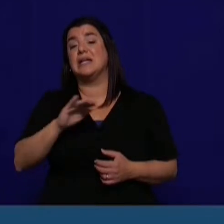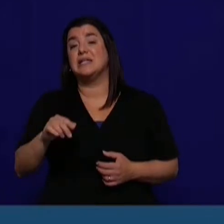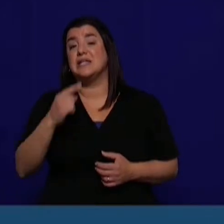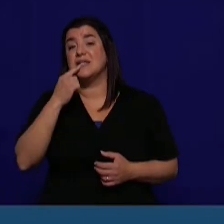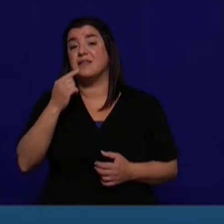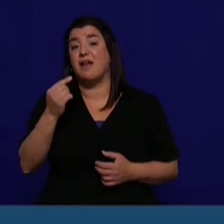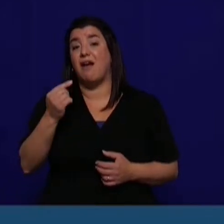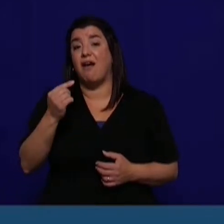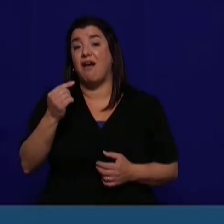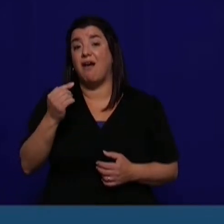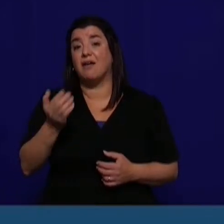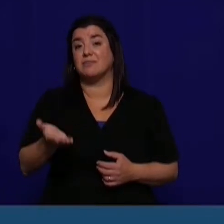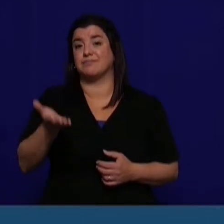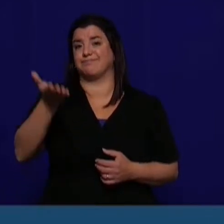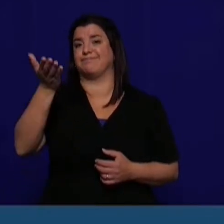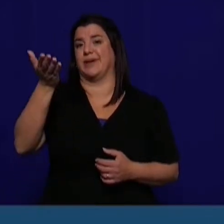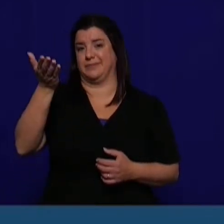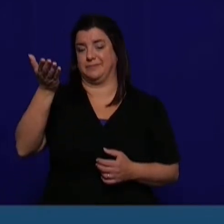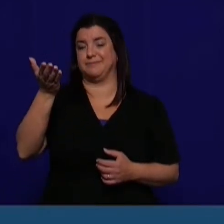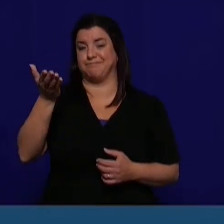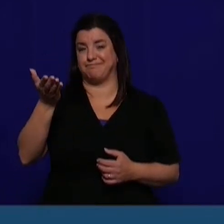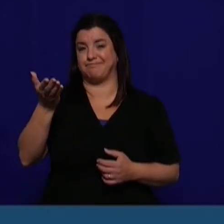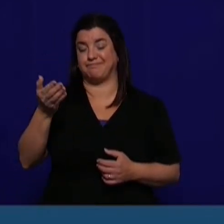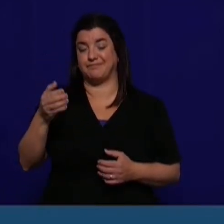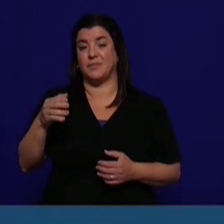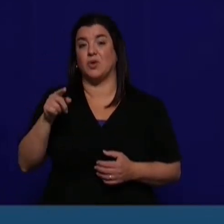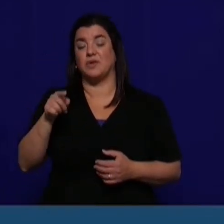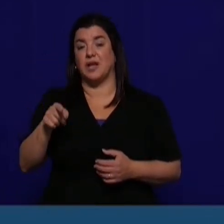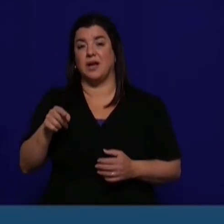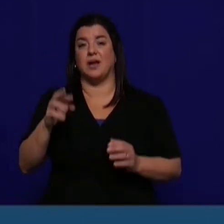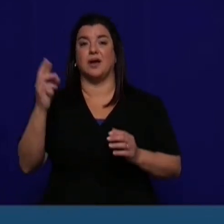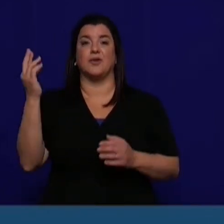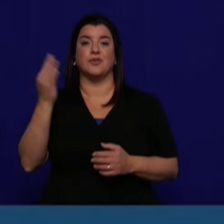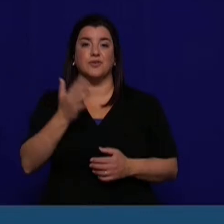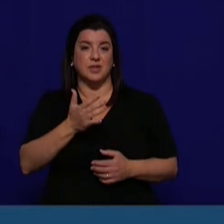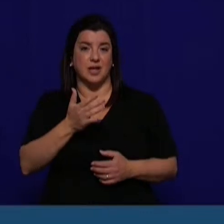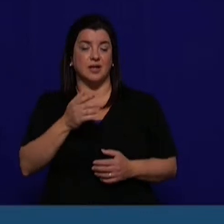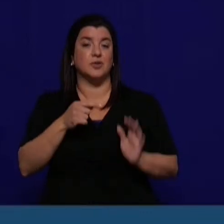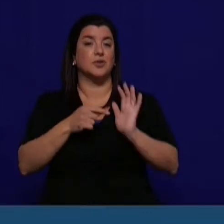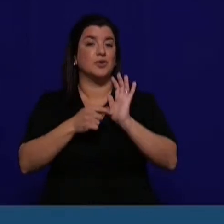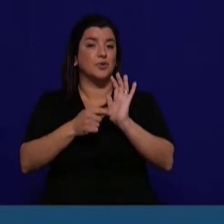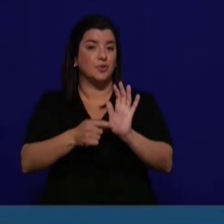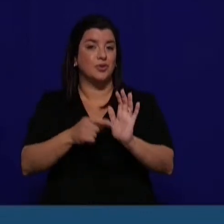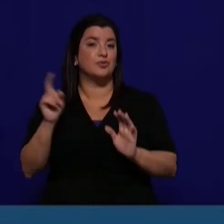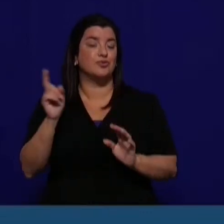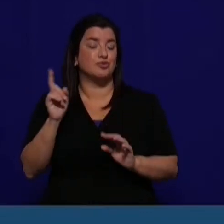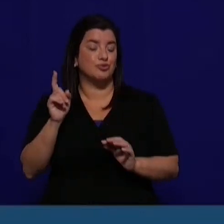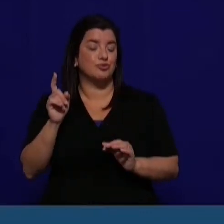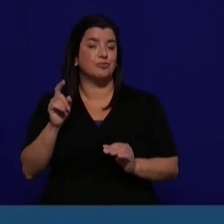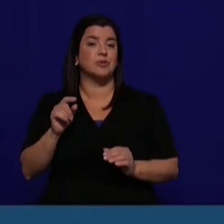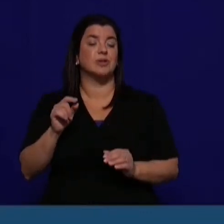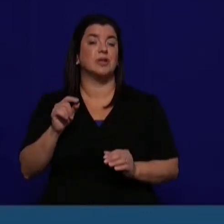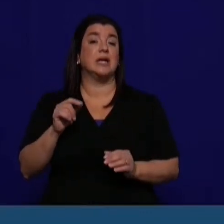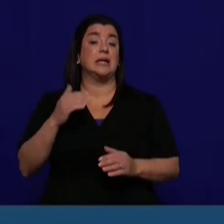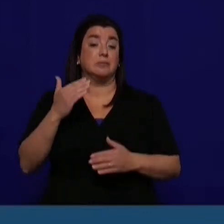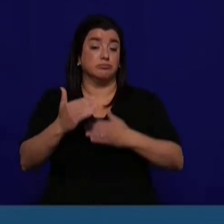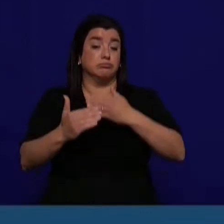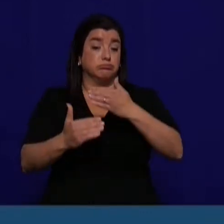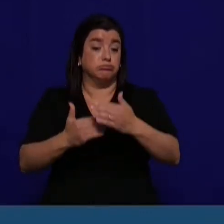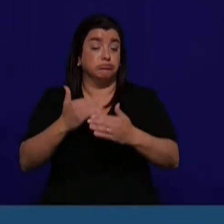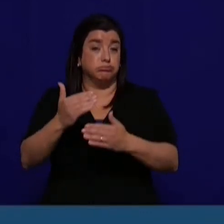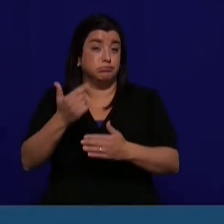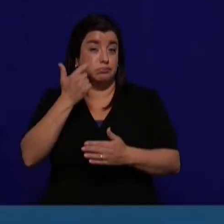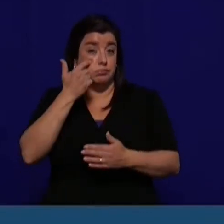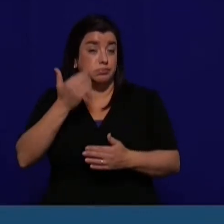li jkunu iktar avvanzati. U r-riżultat juri biċ-ċar ħafna wkoll li issa li għandna iżjed ma norbu